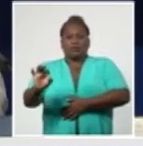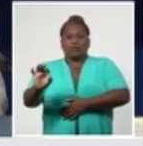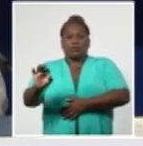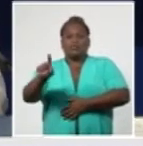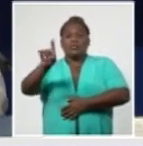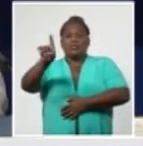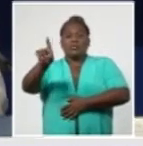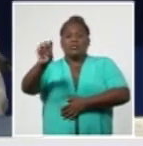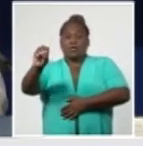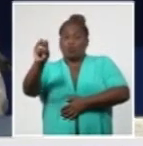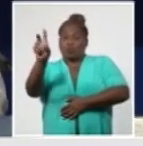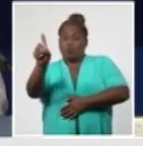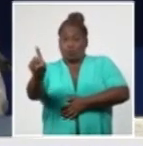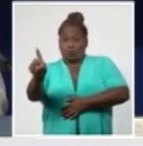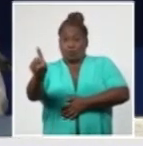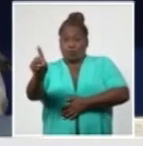represents